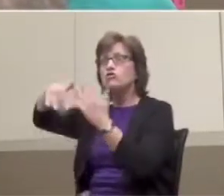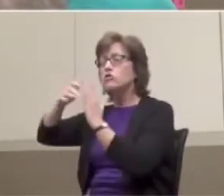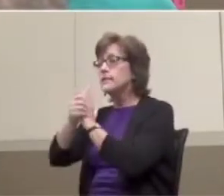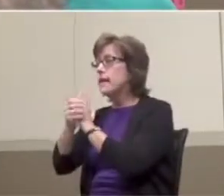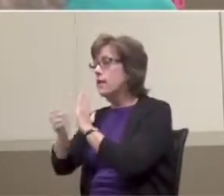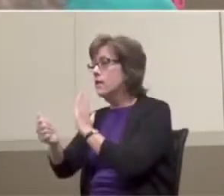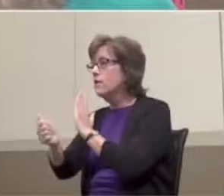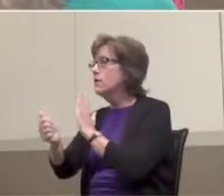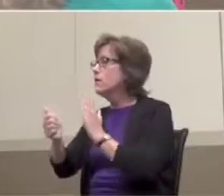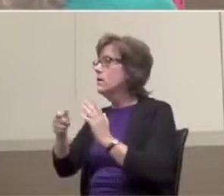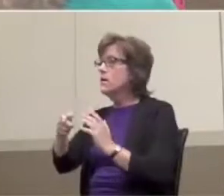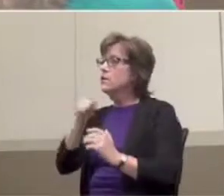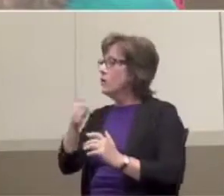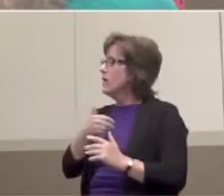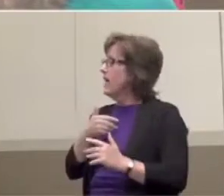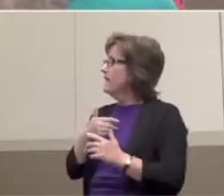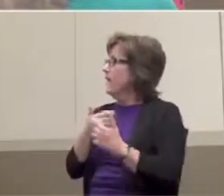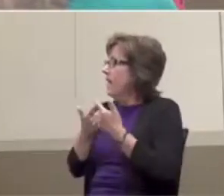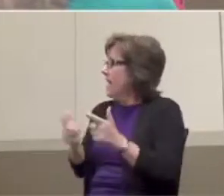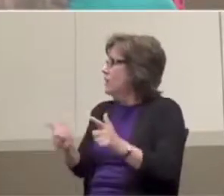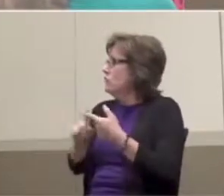the language to express themselves.